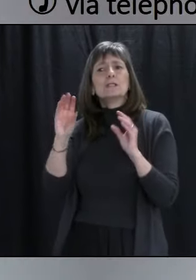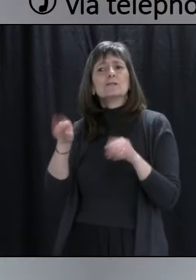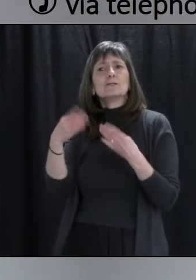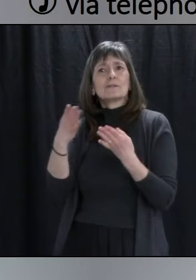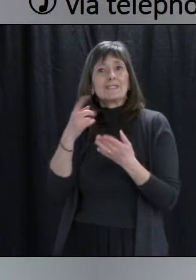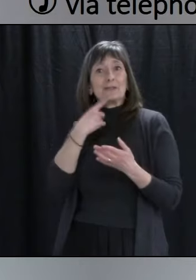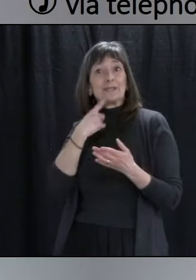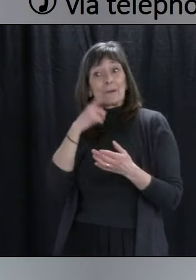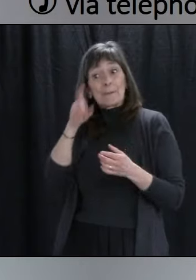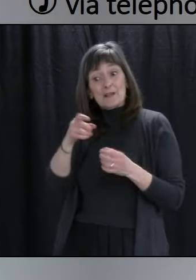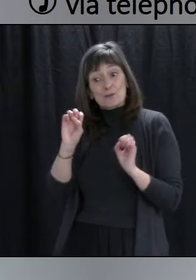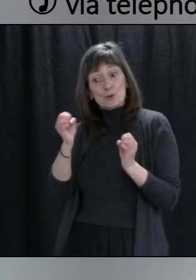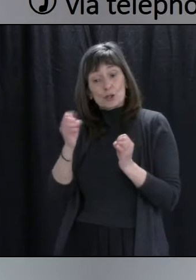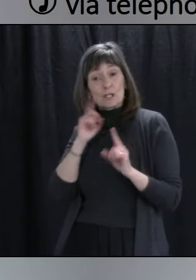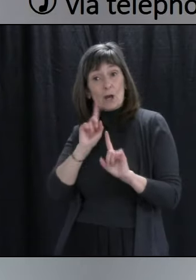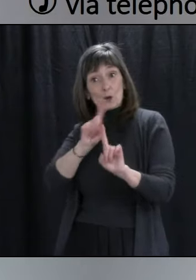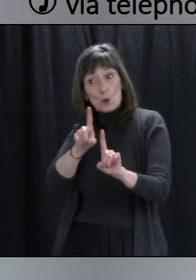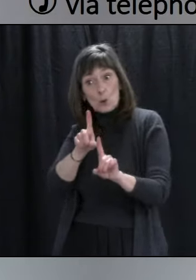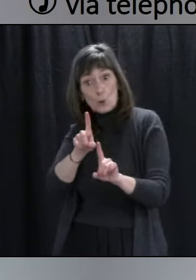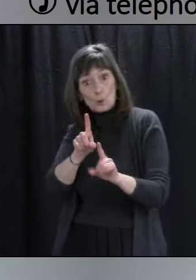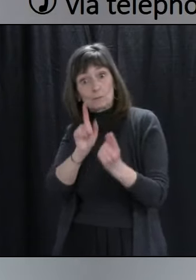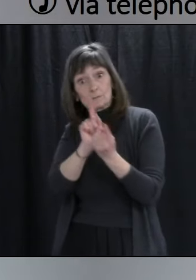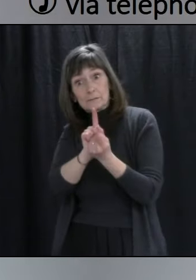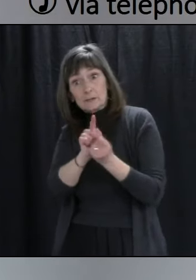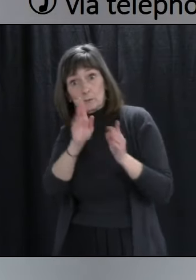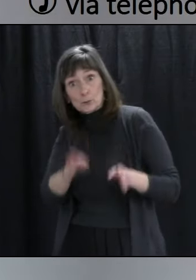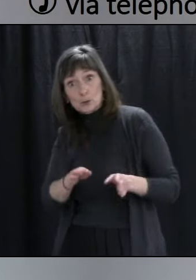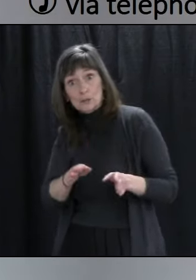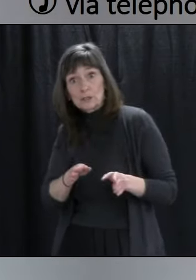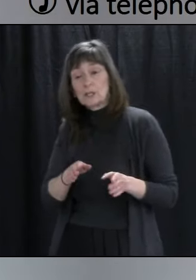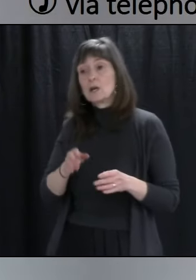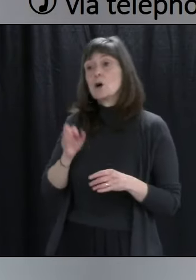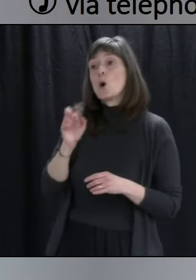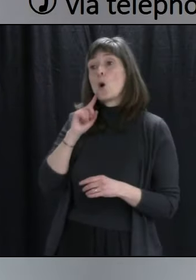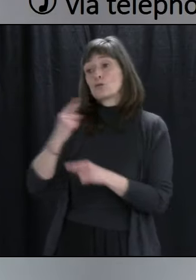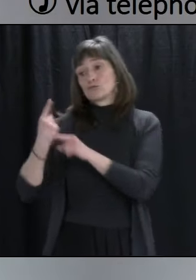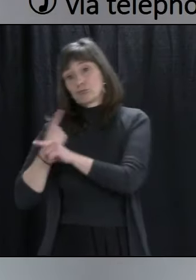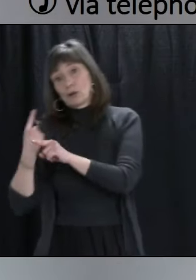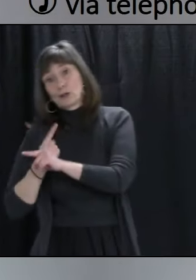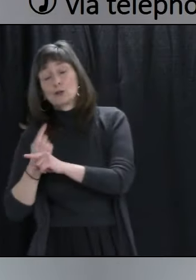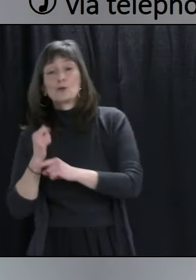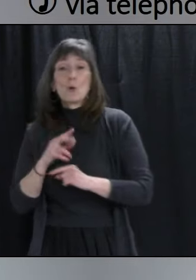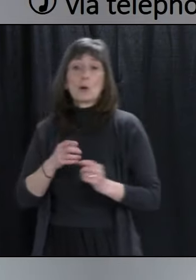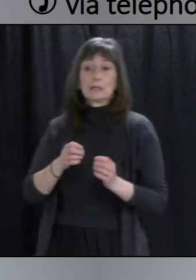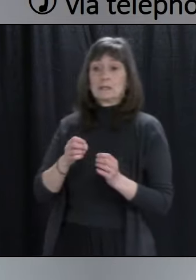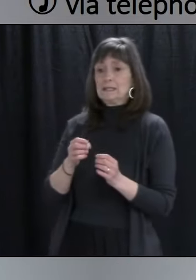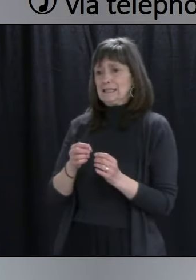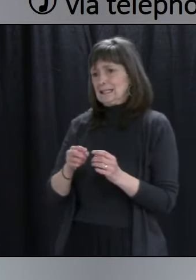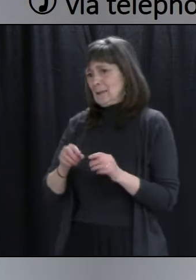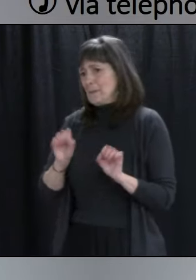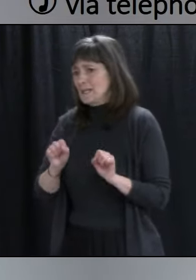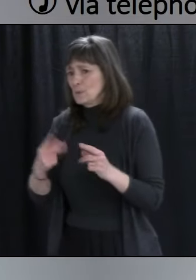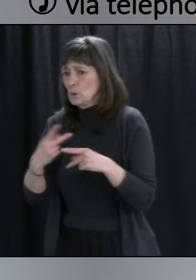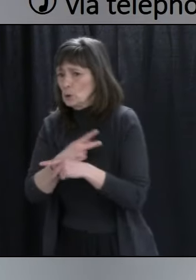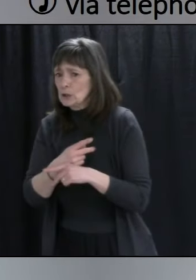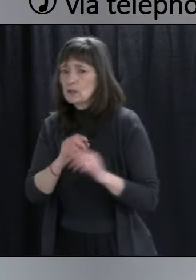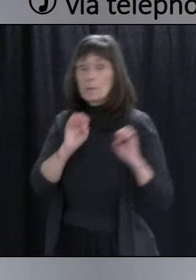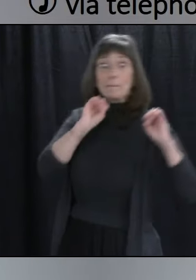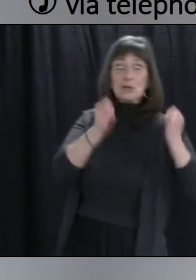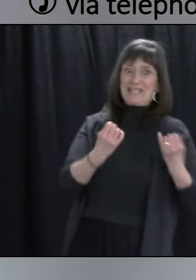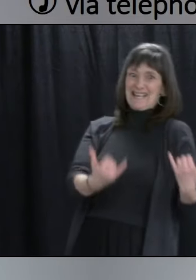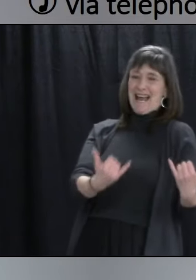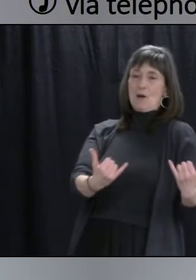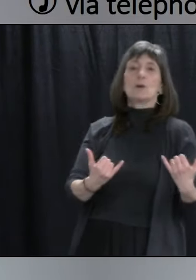a situation involving a patient is emergent, urgent, or routine is and always has been one for the